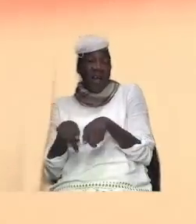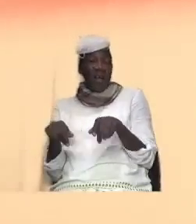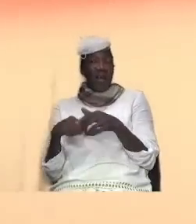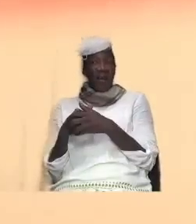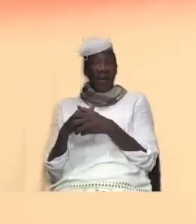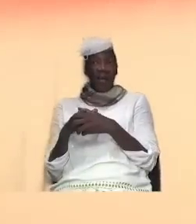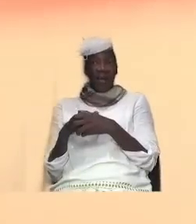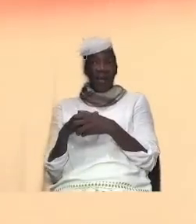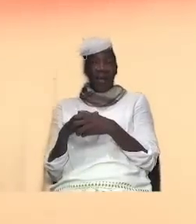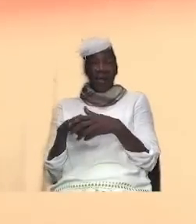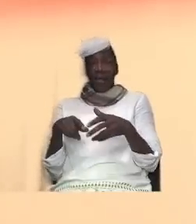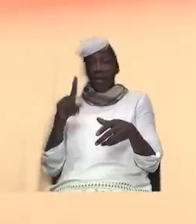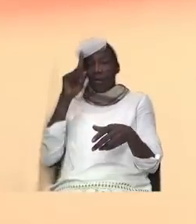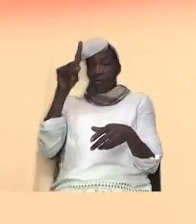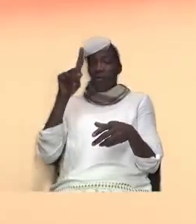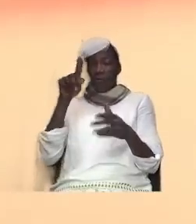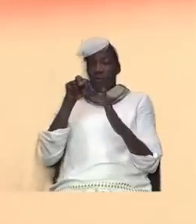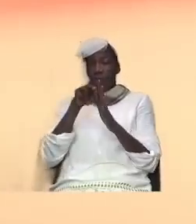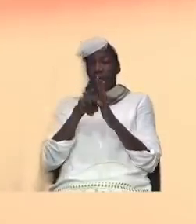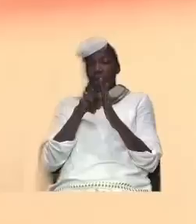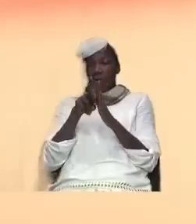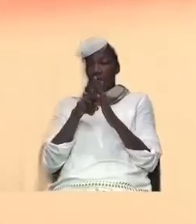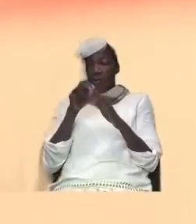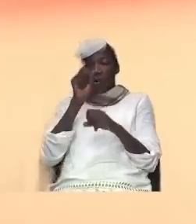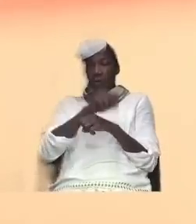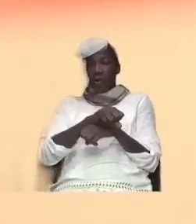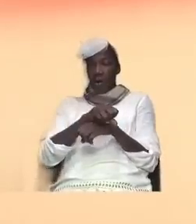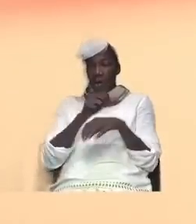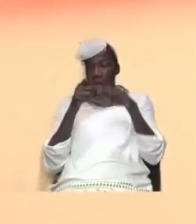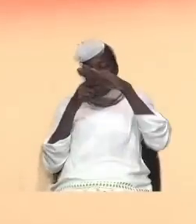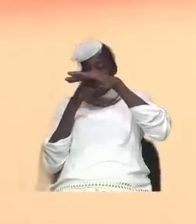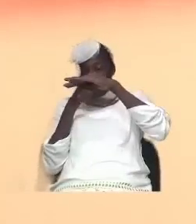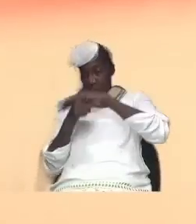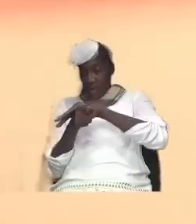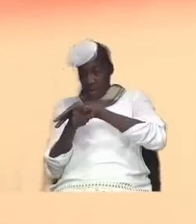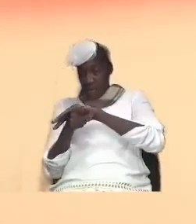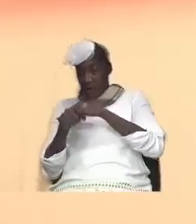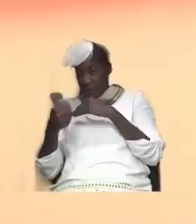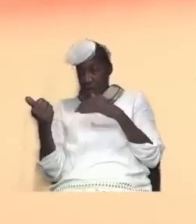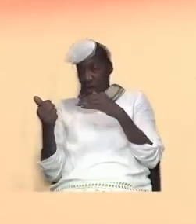We do 1 hour work and then we go hide for the other 7 hours.